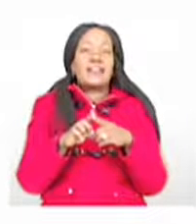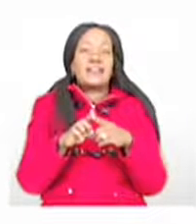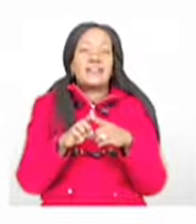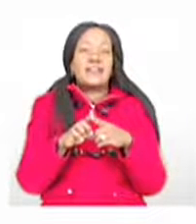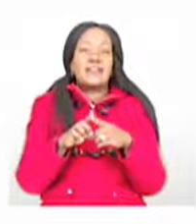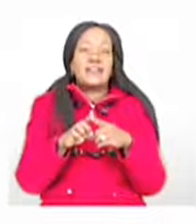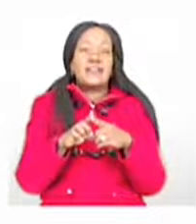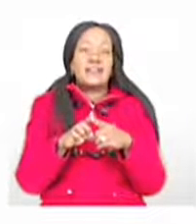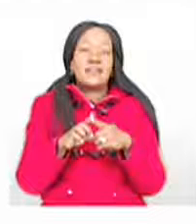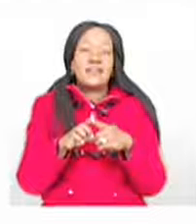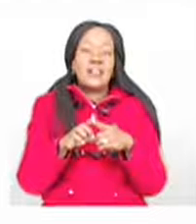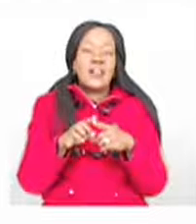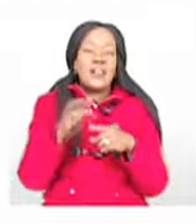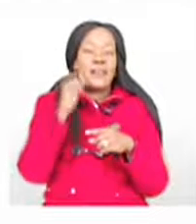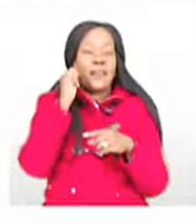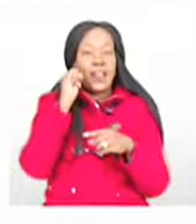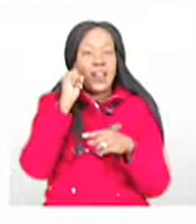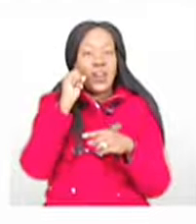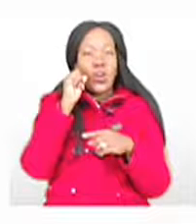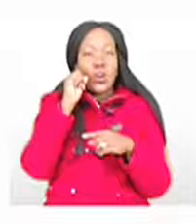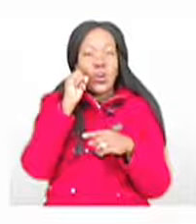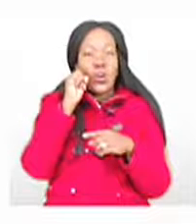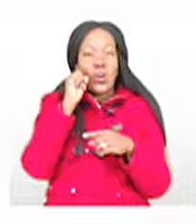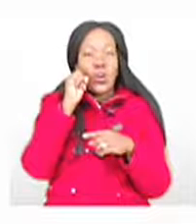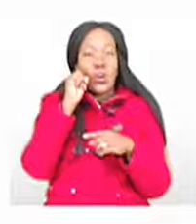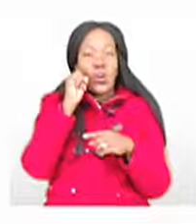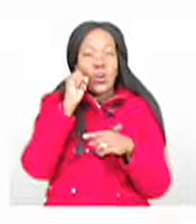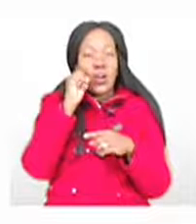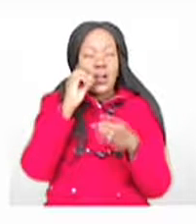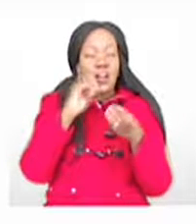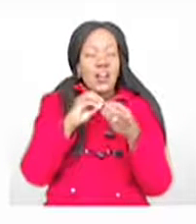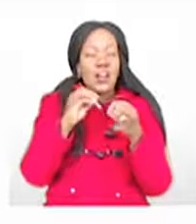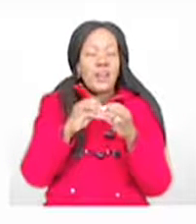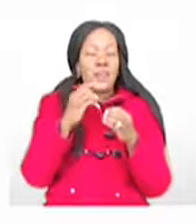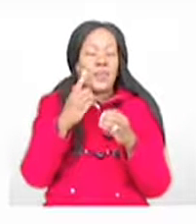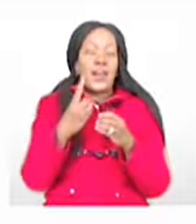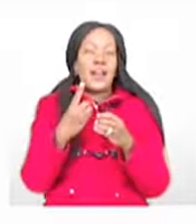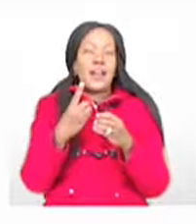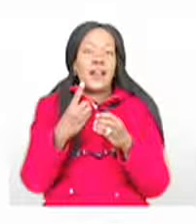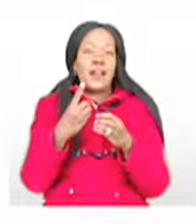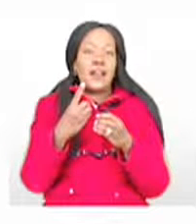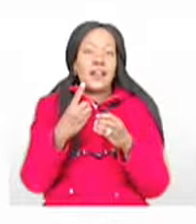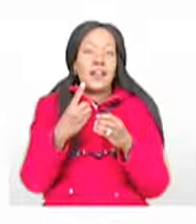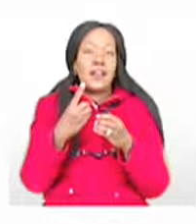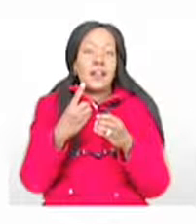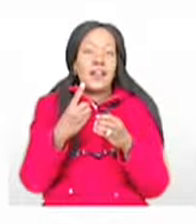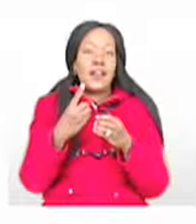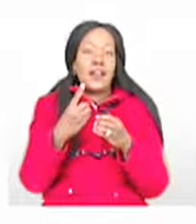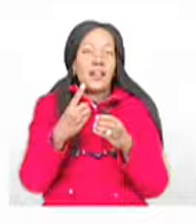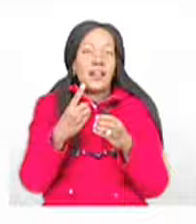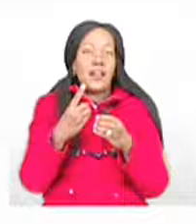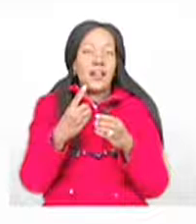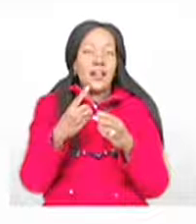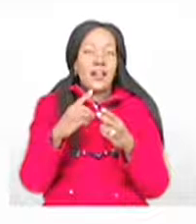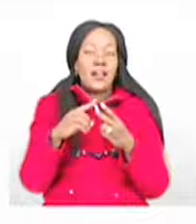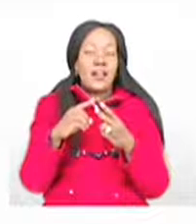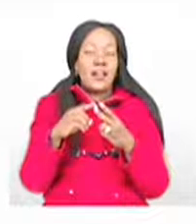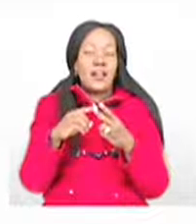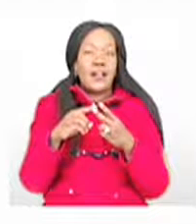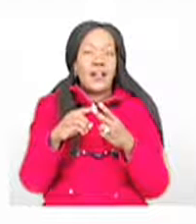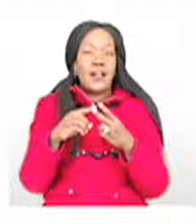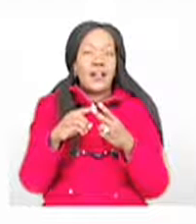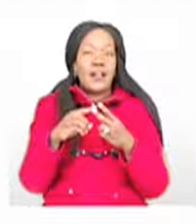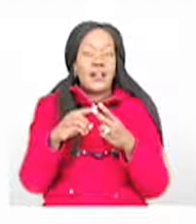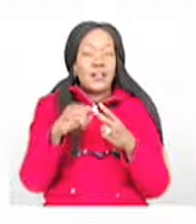codes: yellow for all the number ones, color red